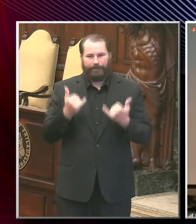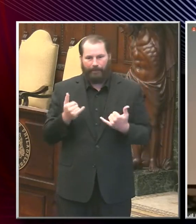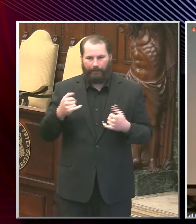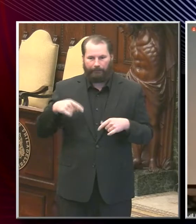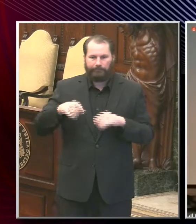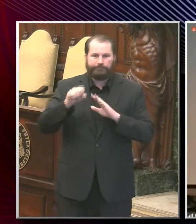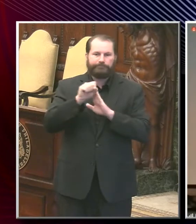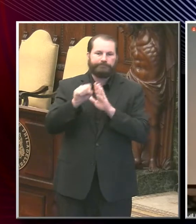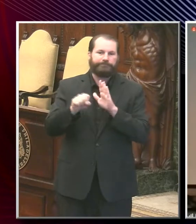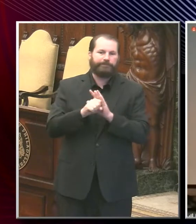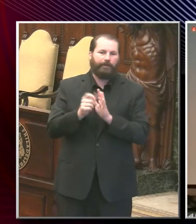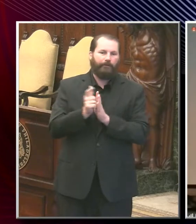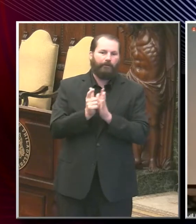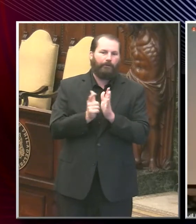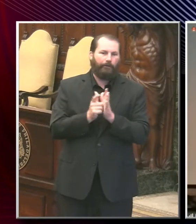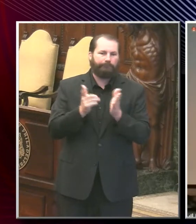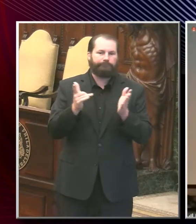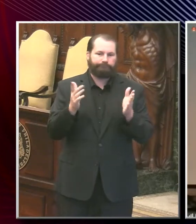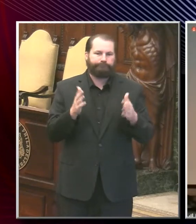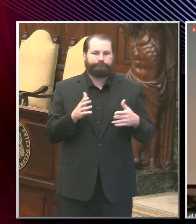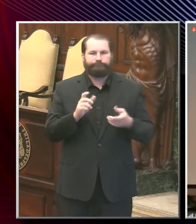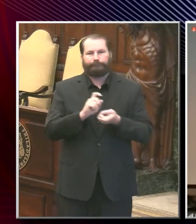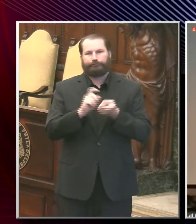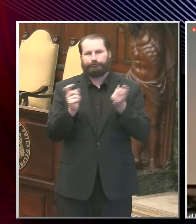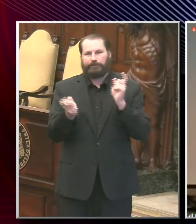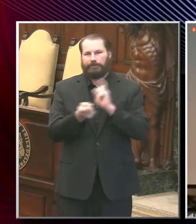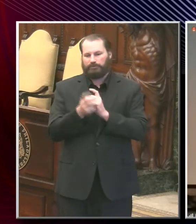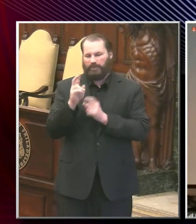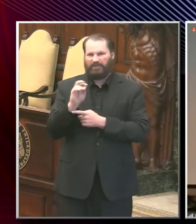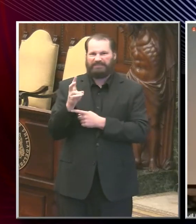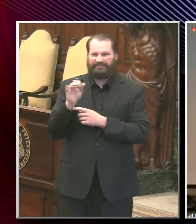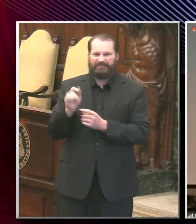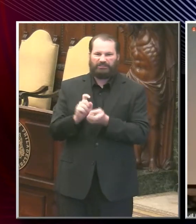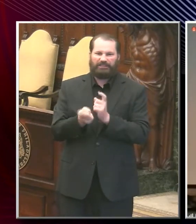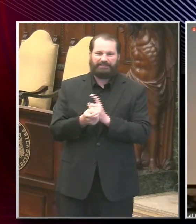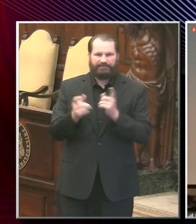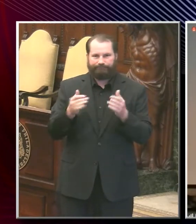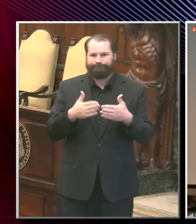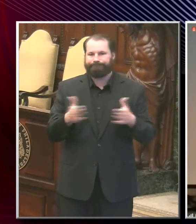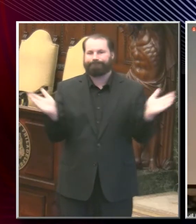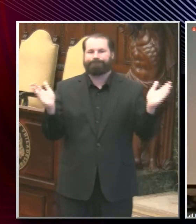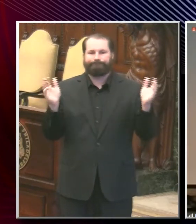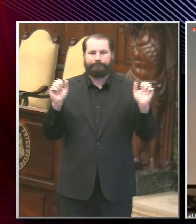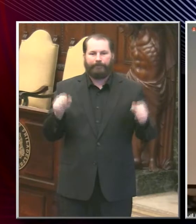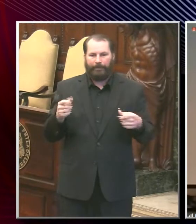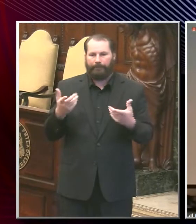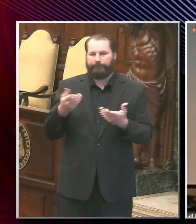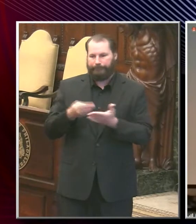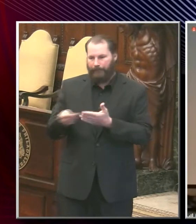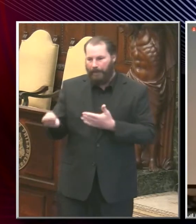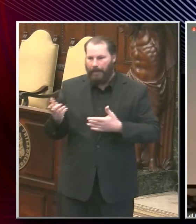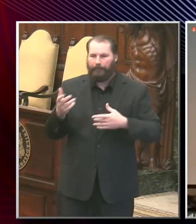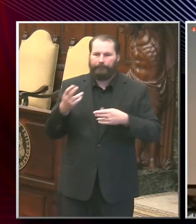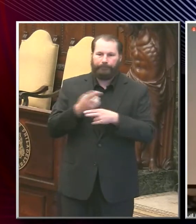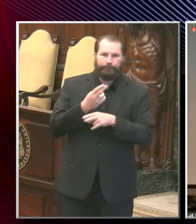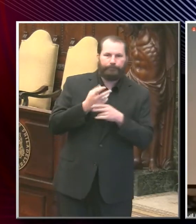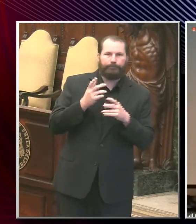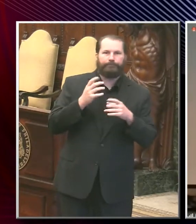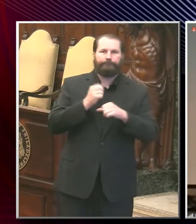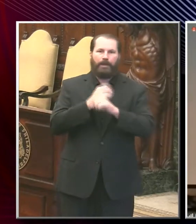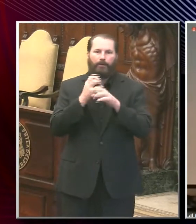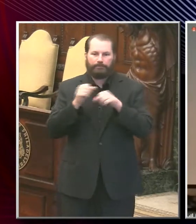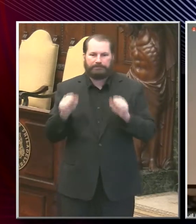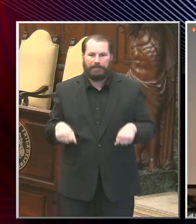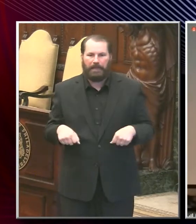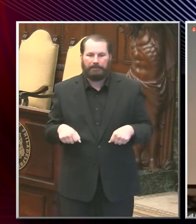from 2017 forced Philadelphia to legalize consumer fireworks. Nevertheless, Philadelphia can and